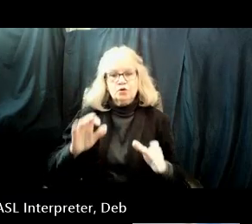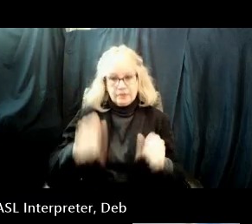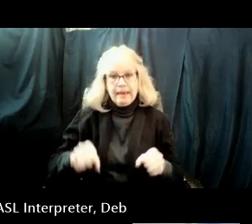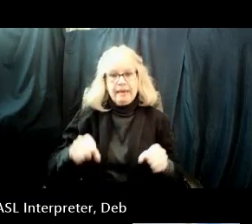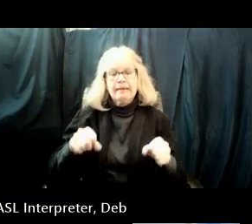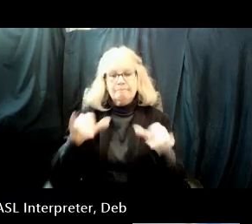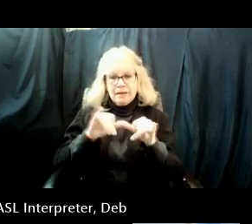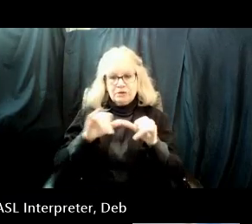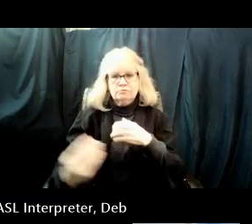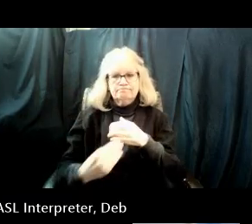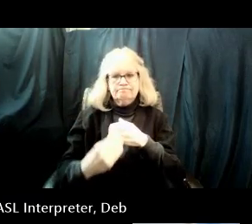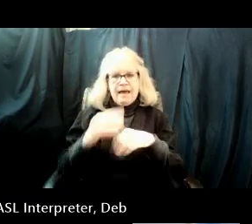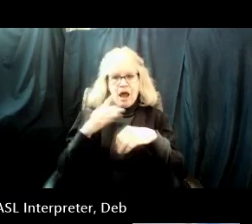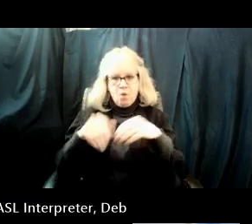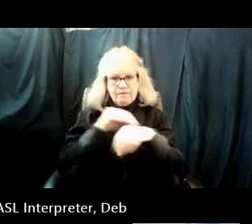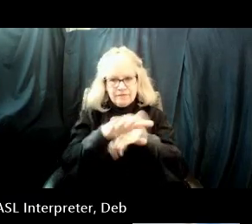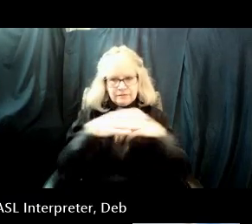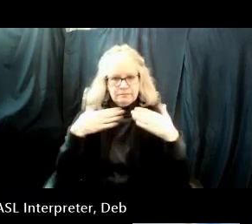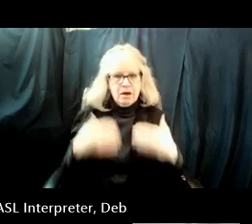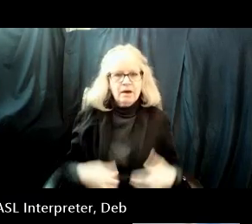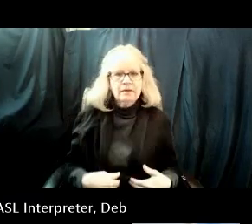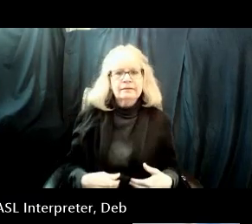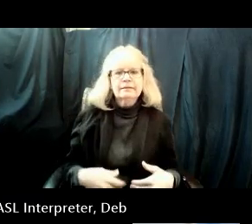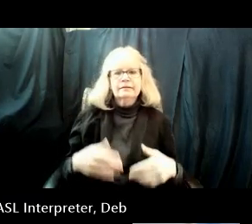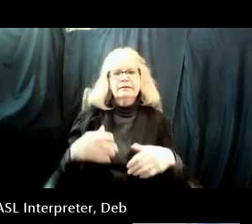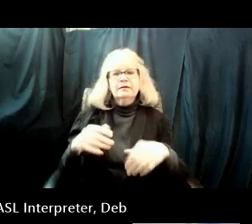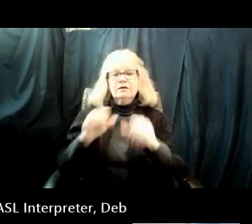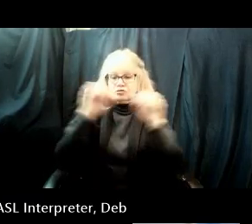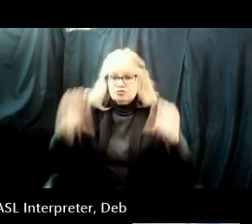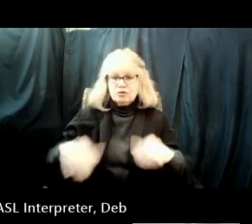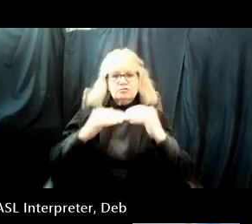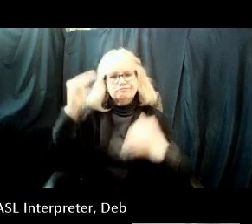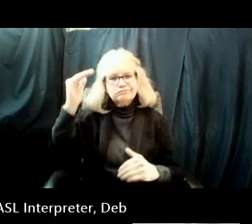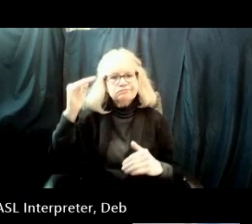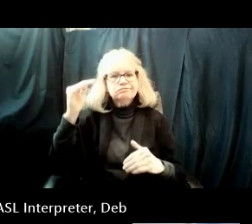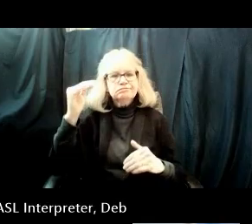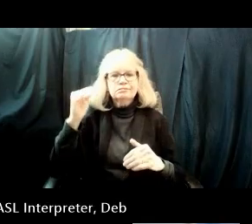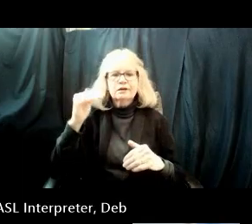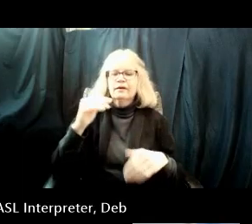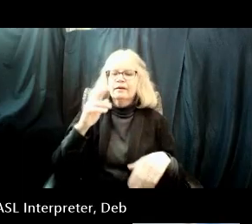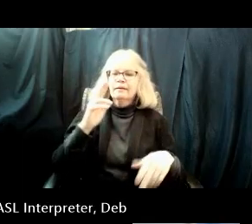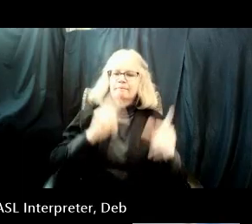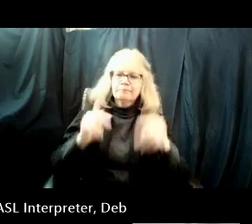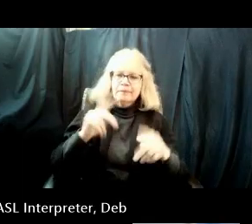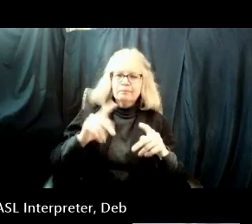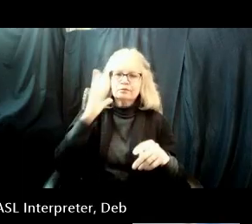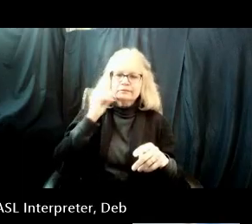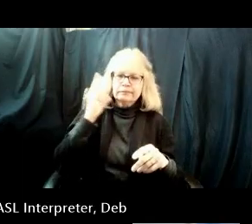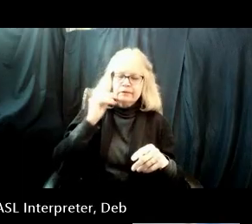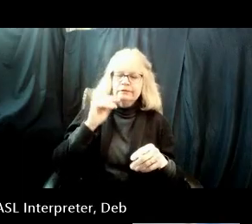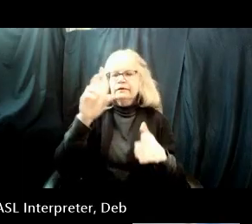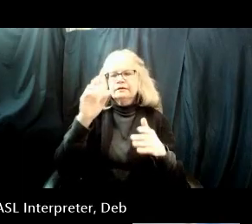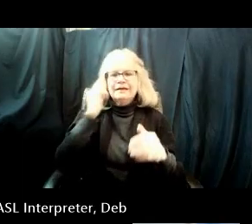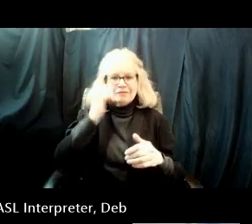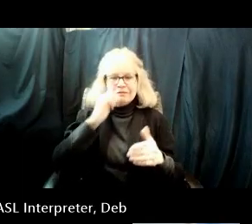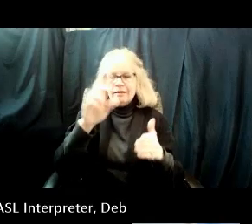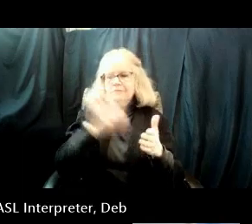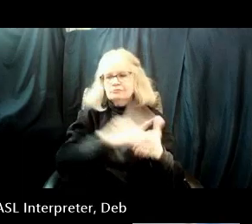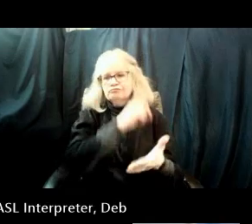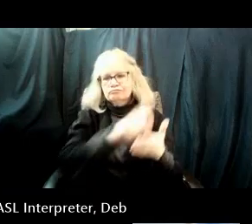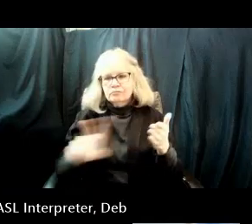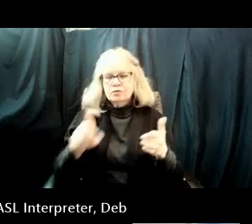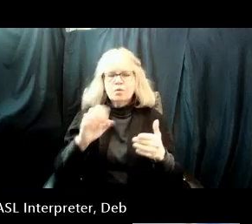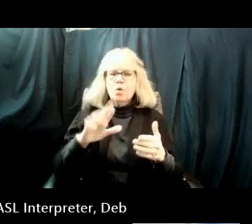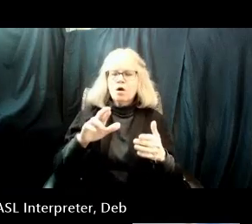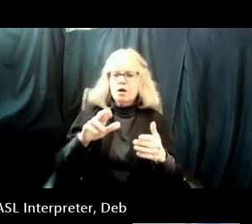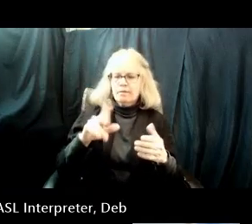through the structural inequities that we've talked about, interpersonal experiences of daily discrimination, or vicarious experiences.